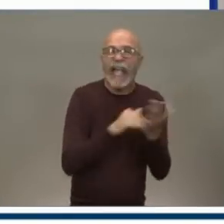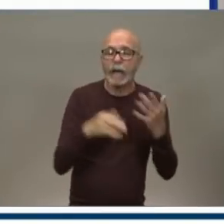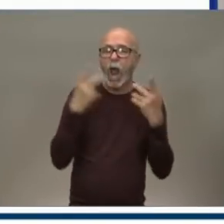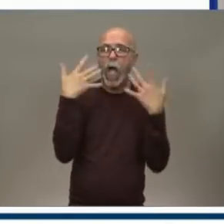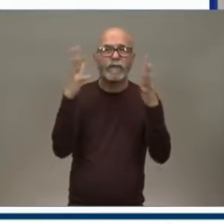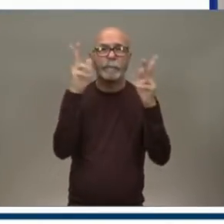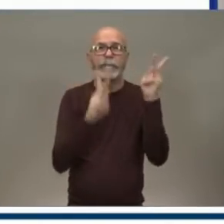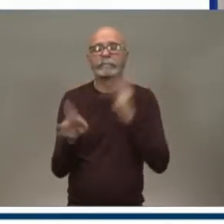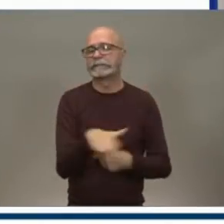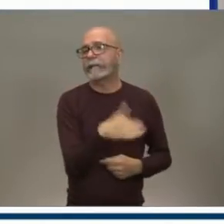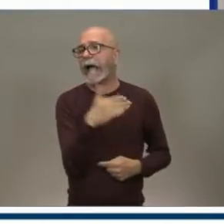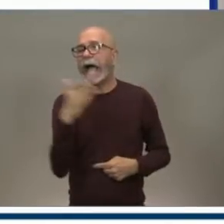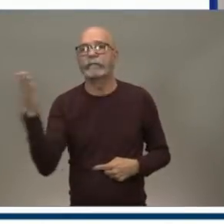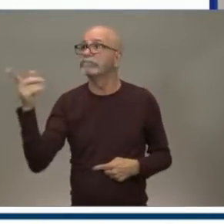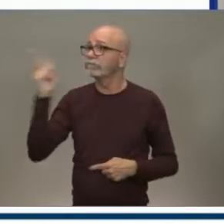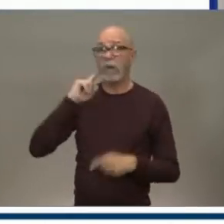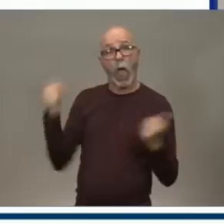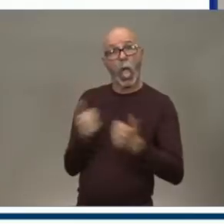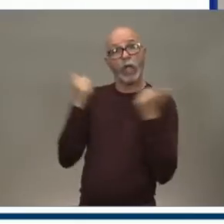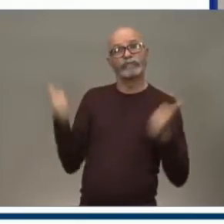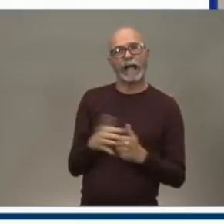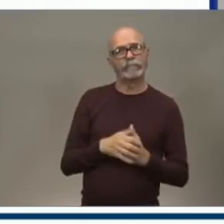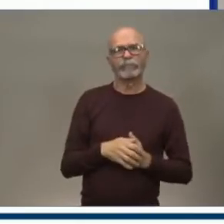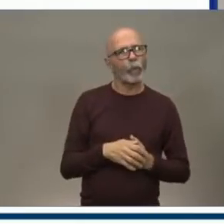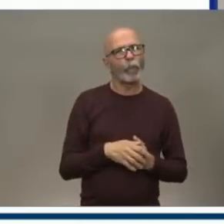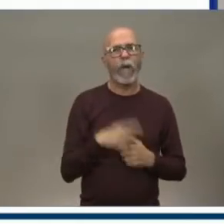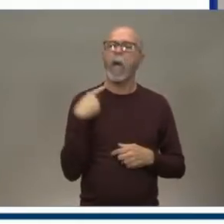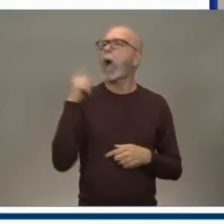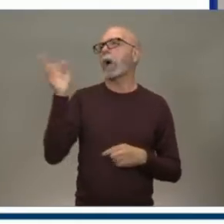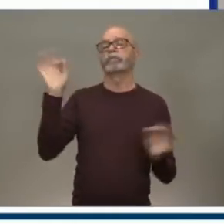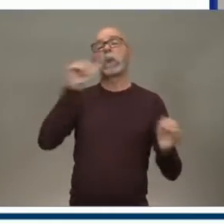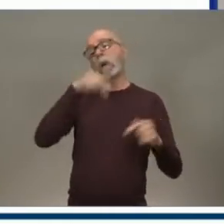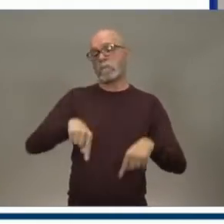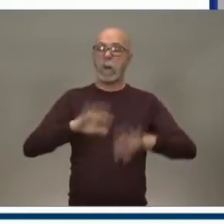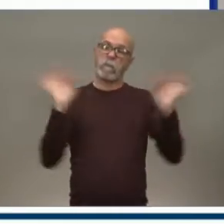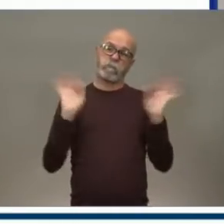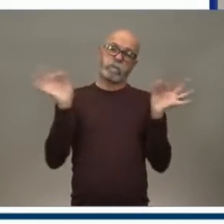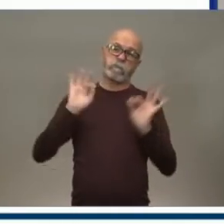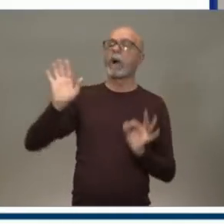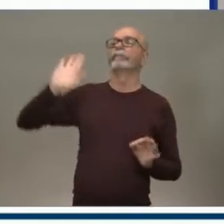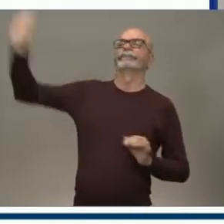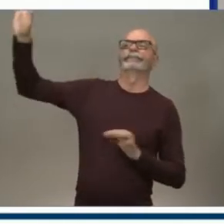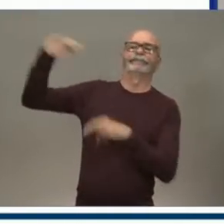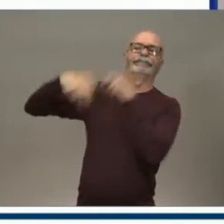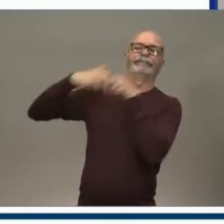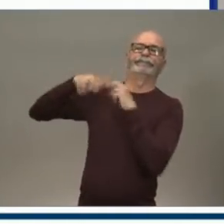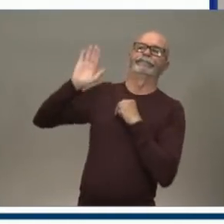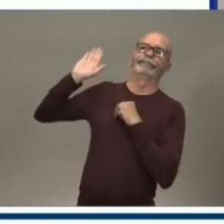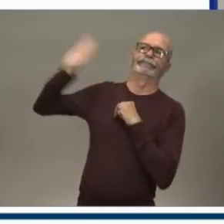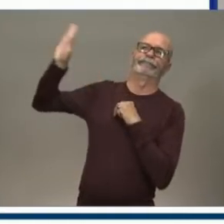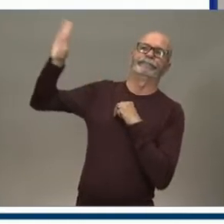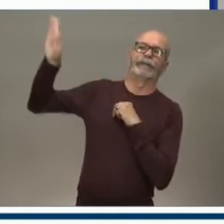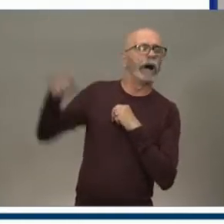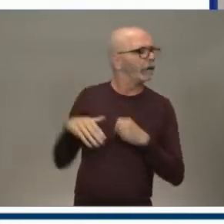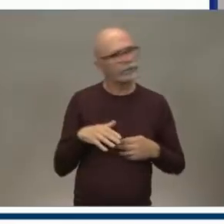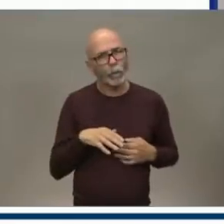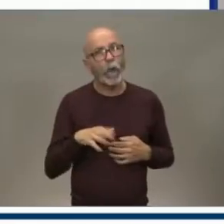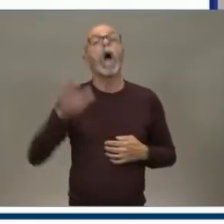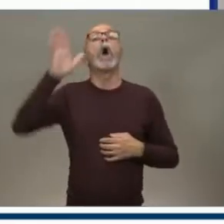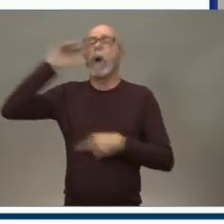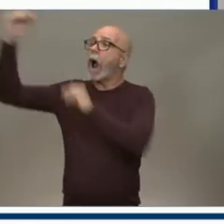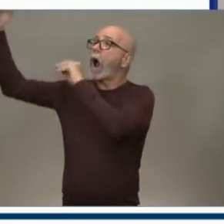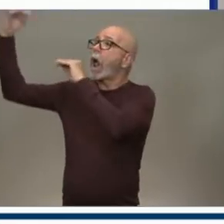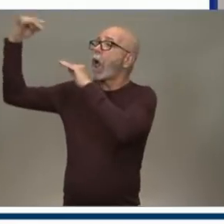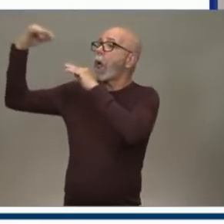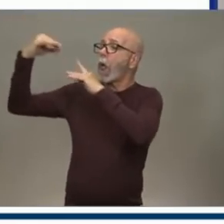another province, it doesn't impact us. We all know, based on our own history, that it does. Everything